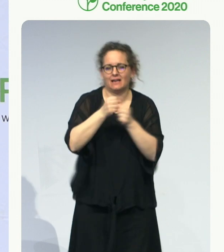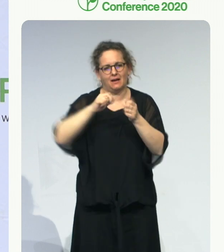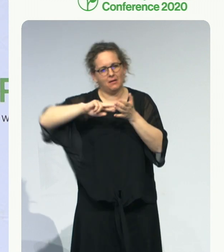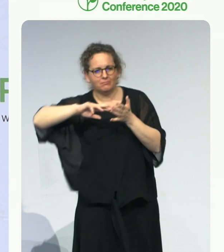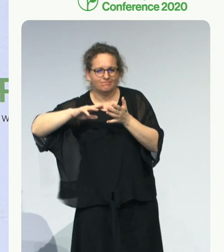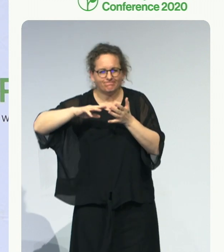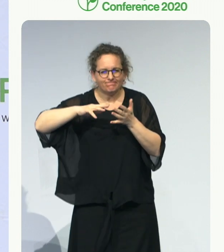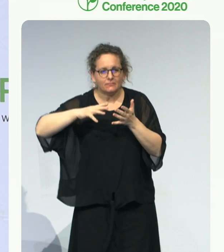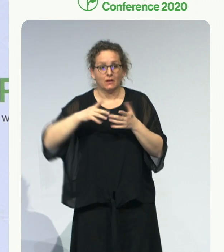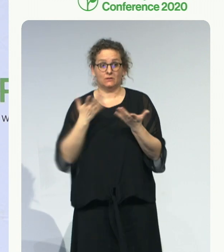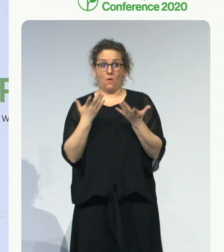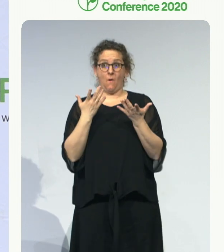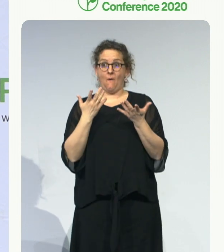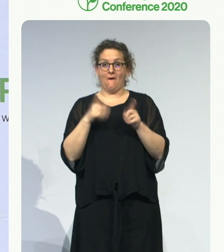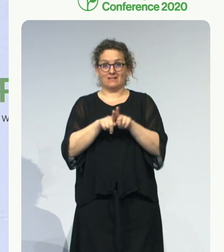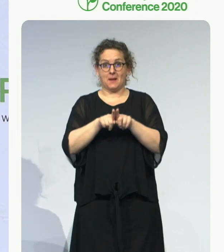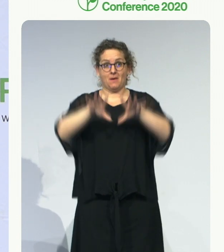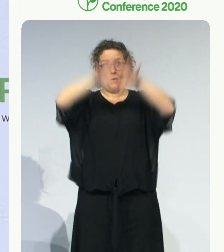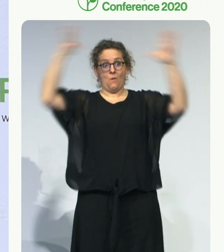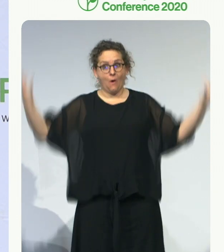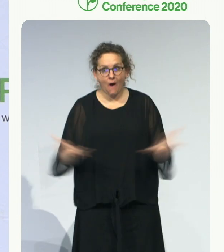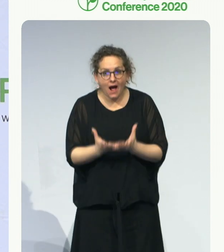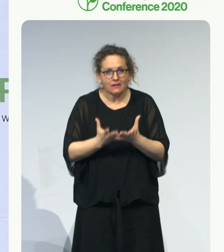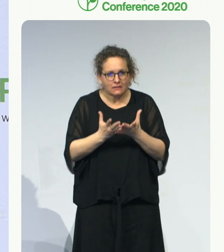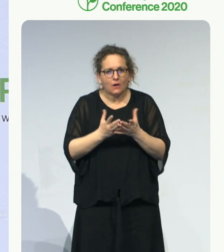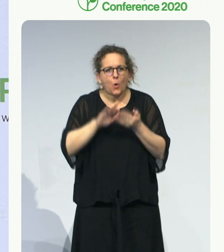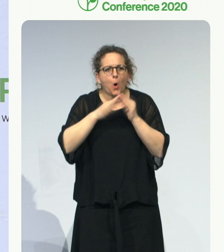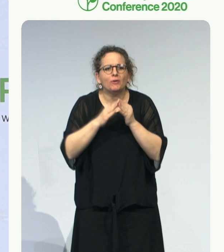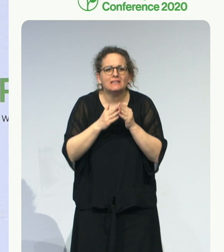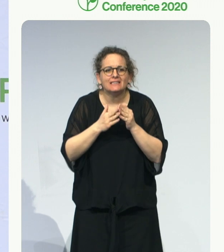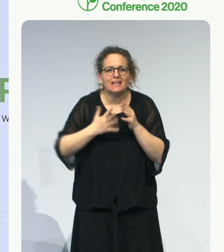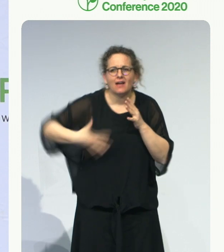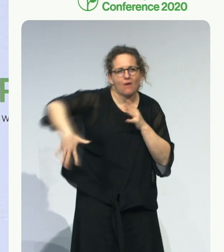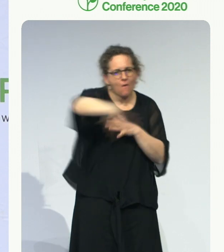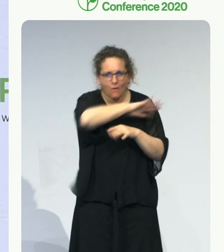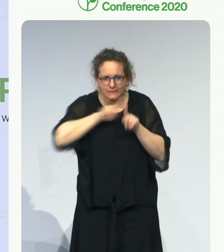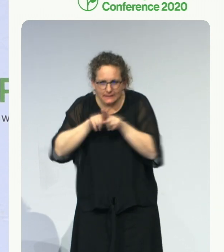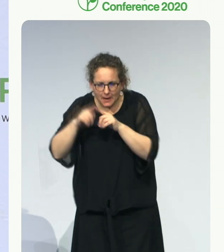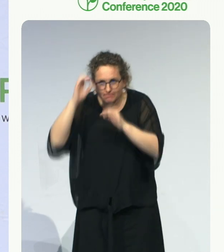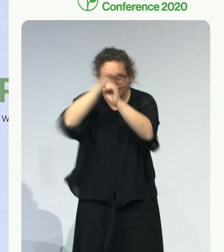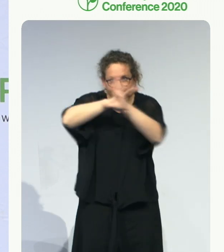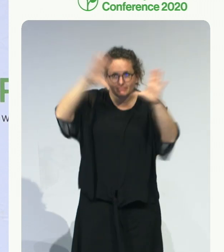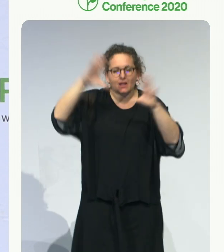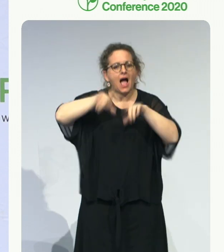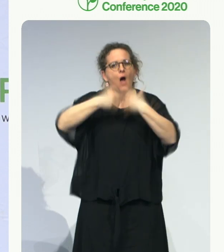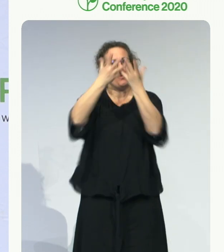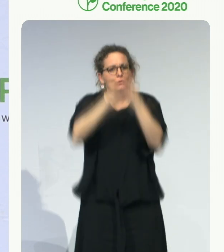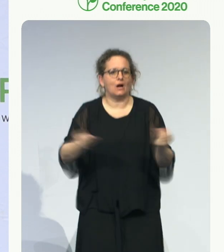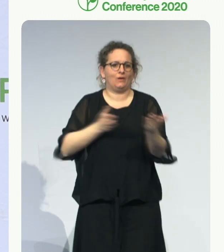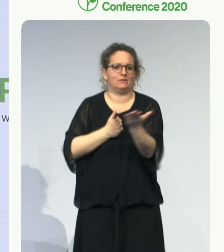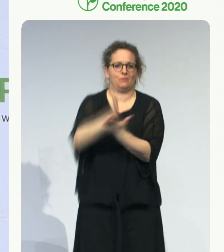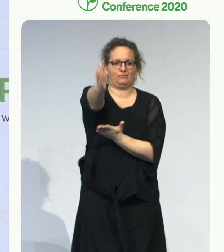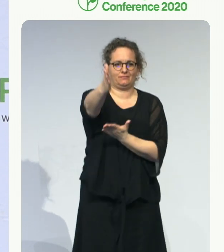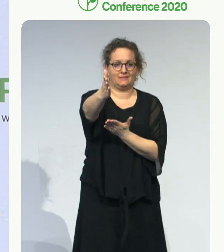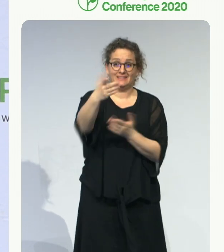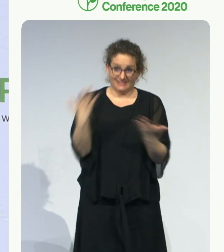vis-à-vis disability are gargantuan. So let's utilize our presence here at the Zero Project to think big. Let's think out